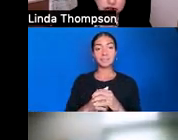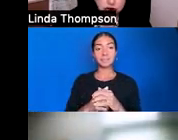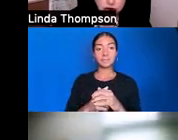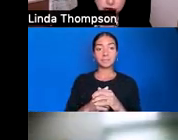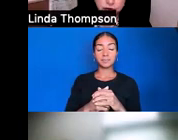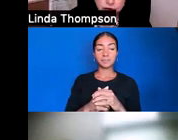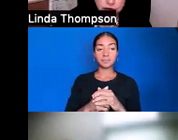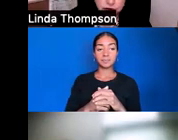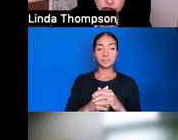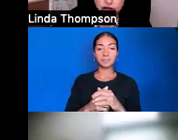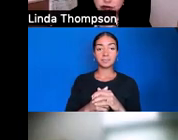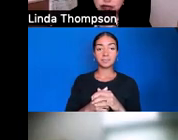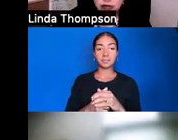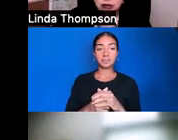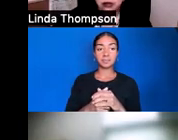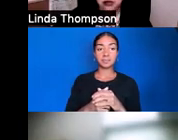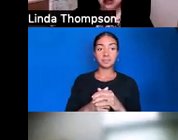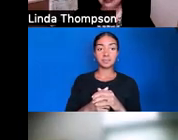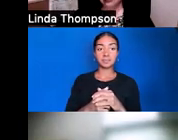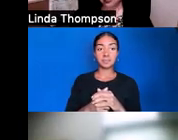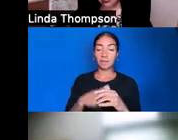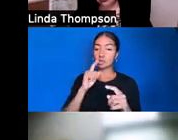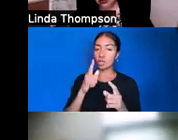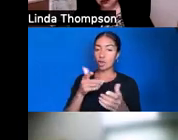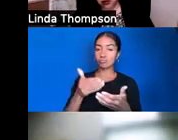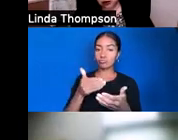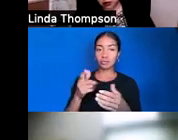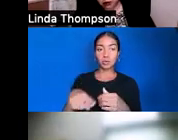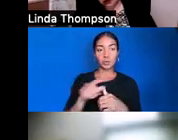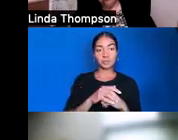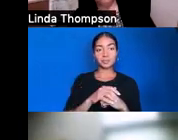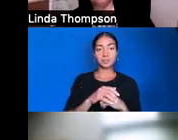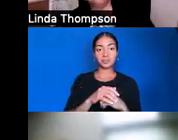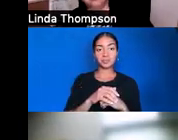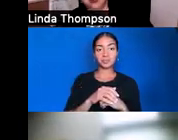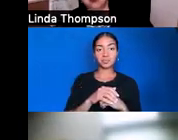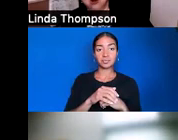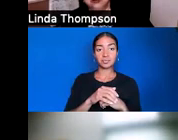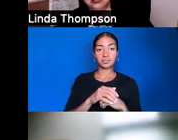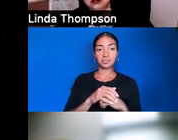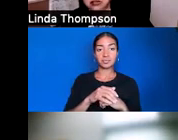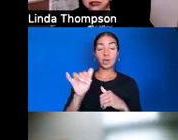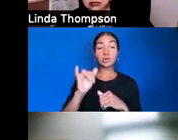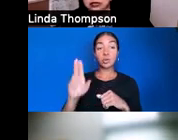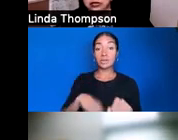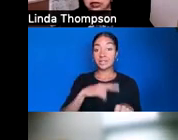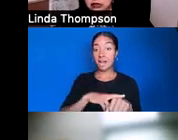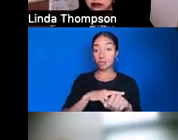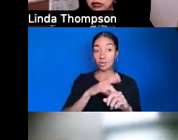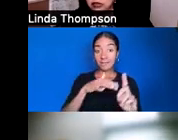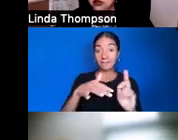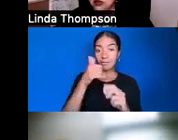I'm sure they're right around you. Also, the natural environment. Remember that water is cleansing